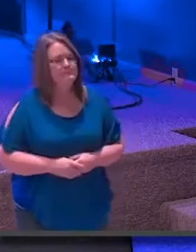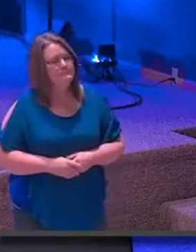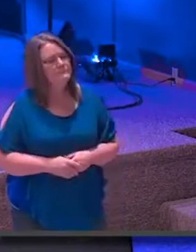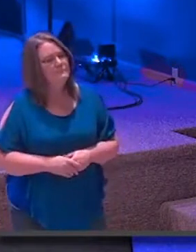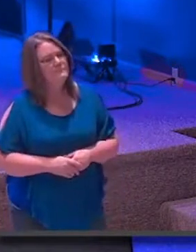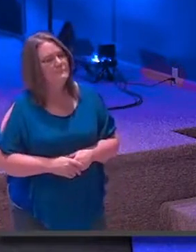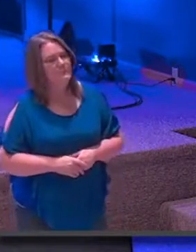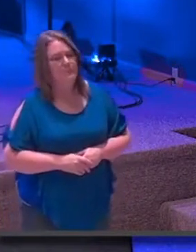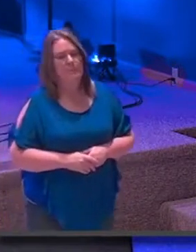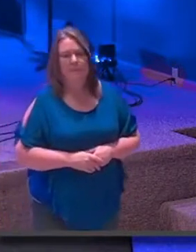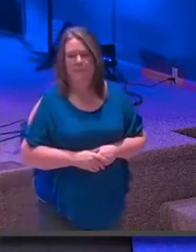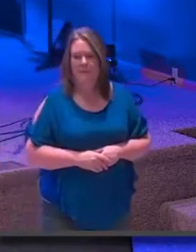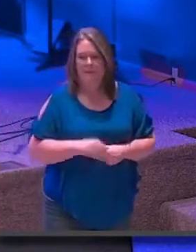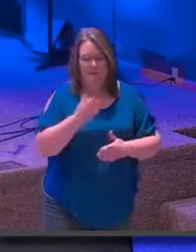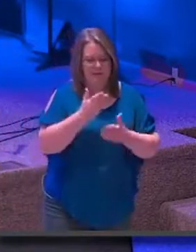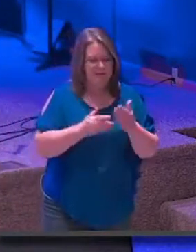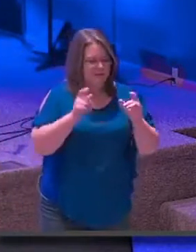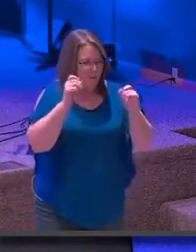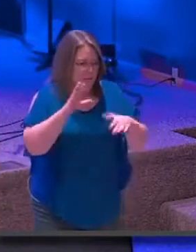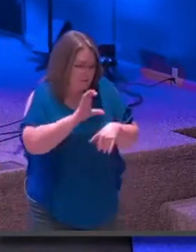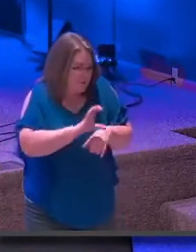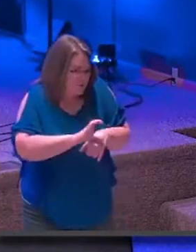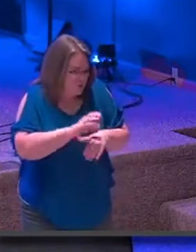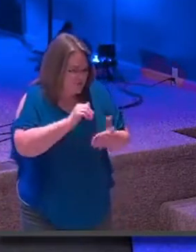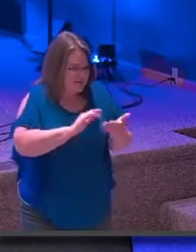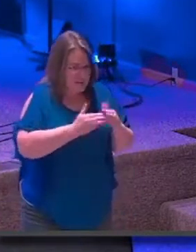There's some amazing churches in this community,